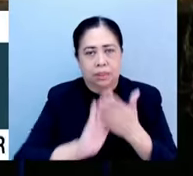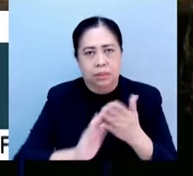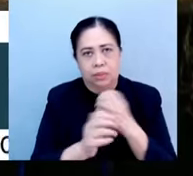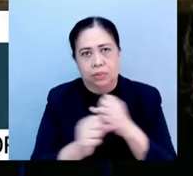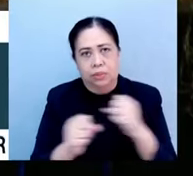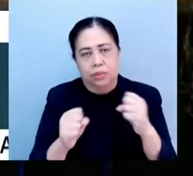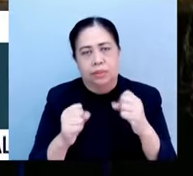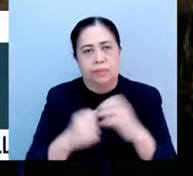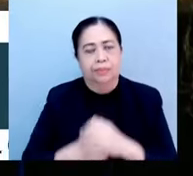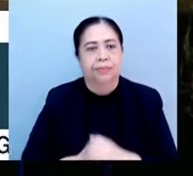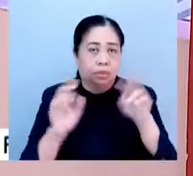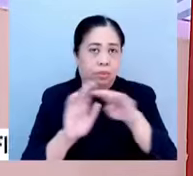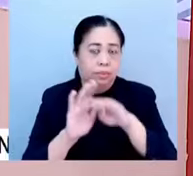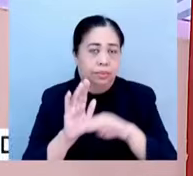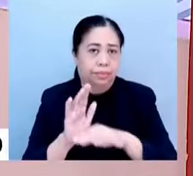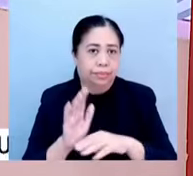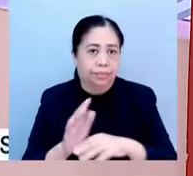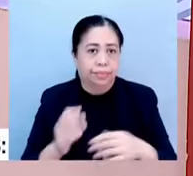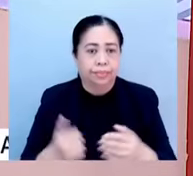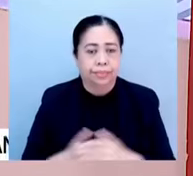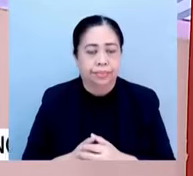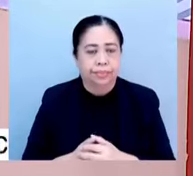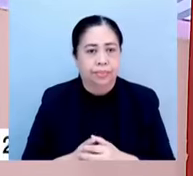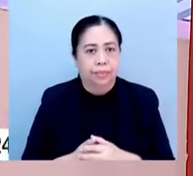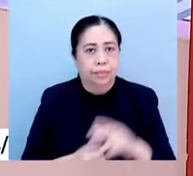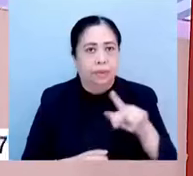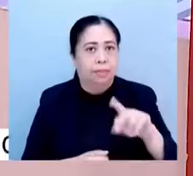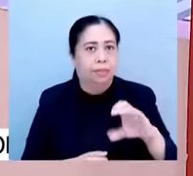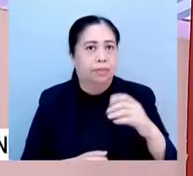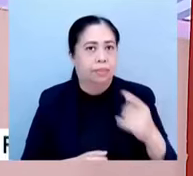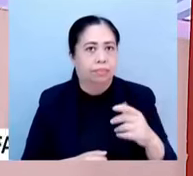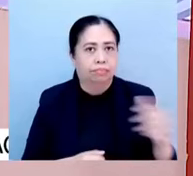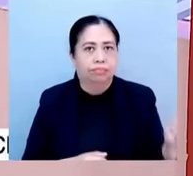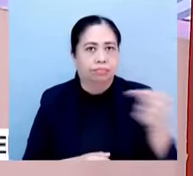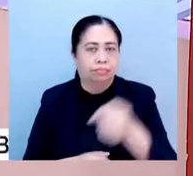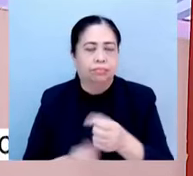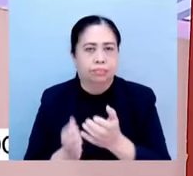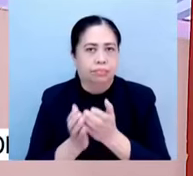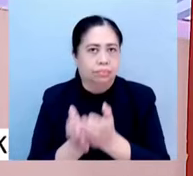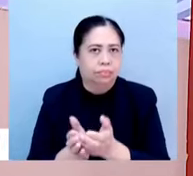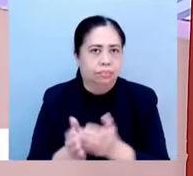stability. The Philippine Coast Guard has deployed a vessel to